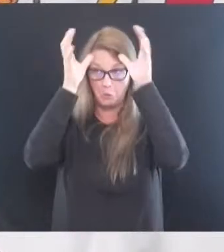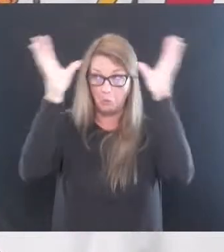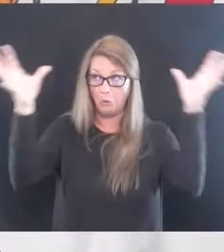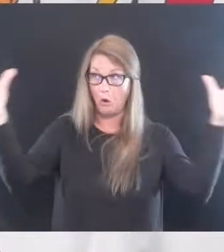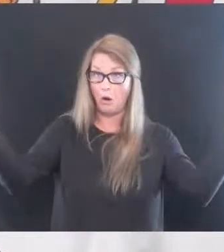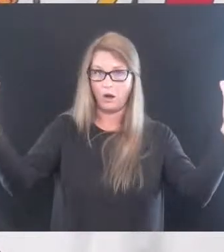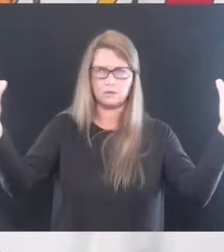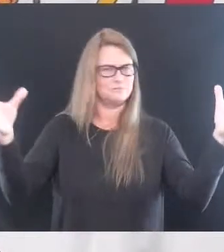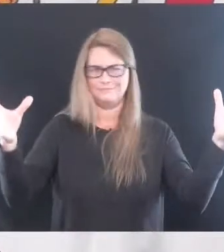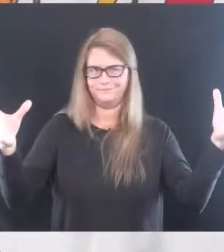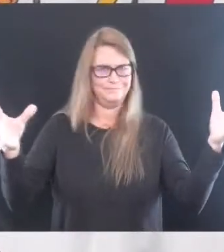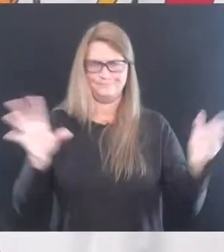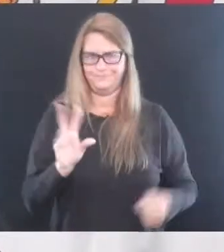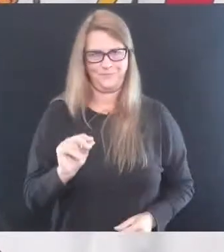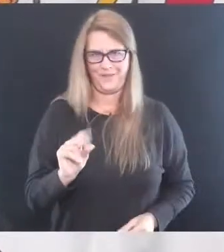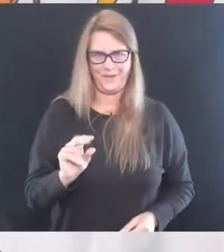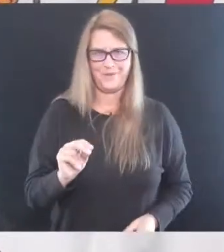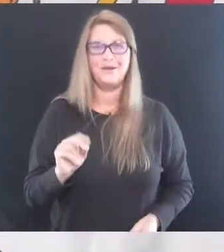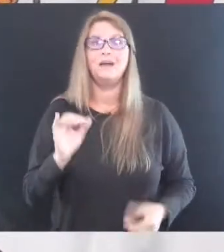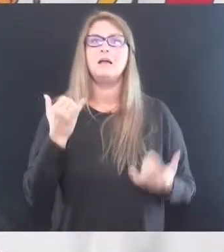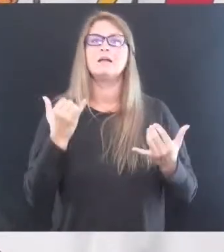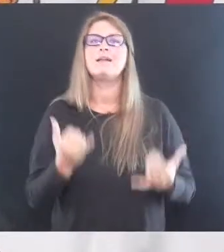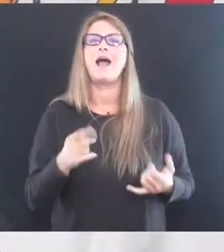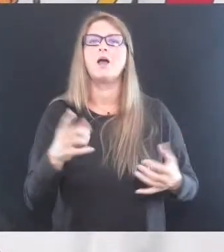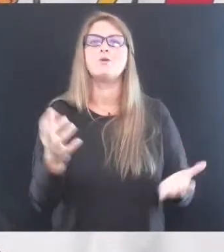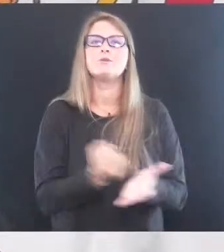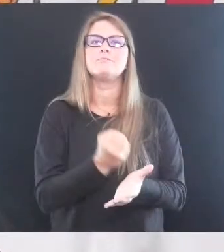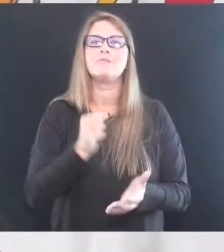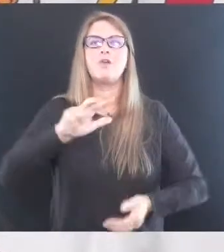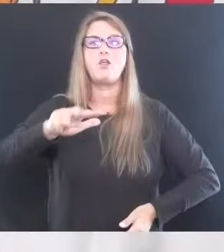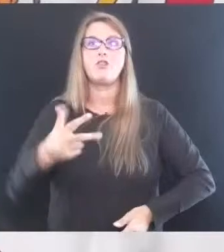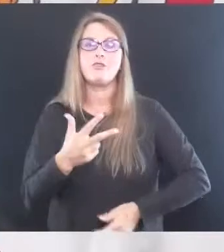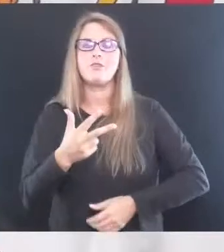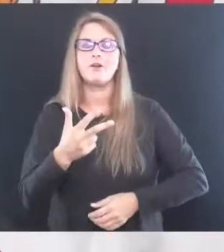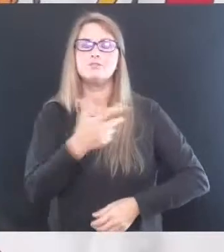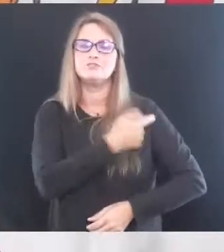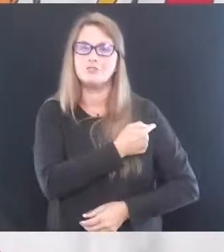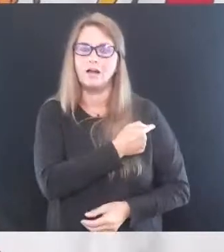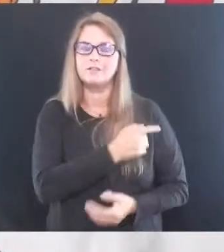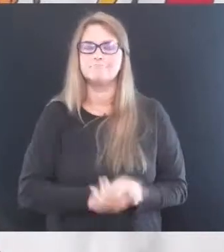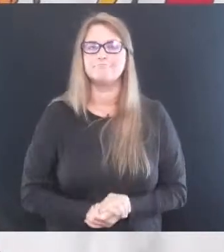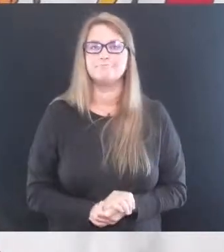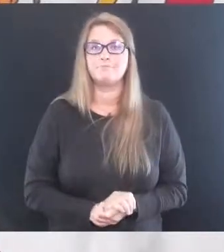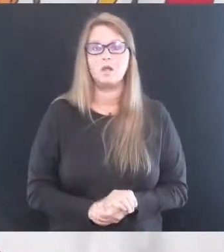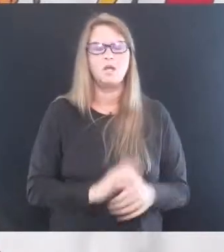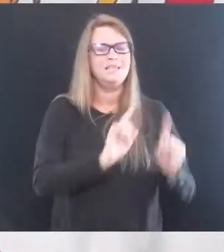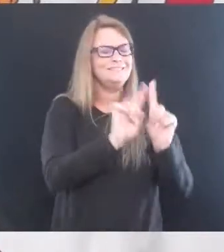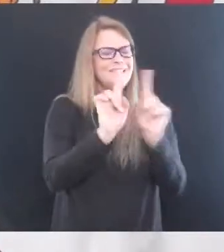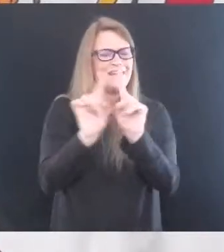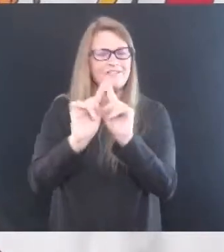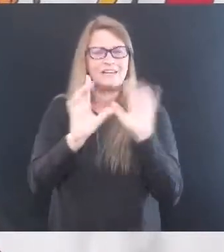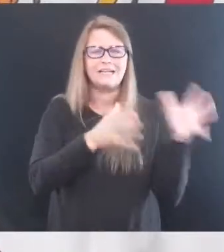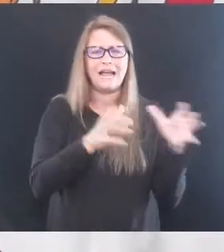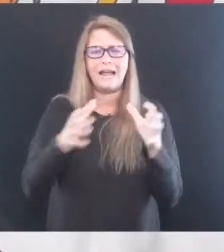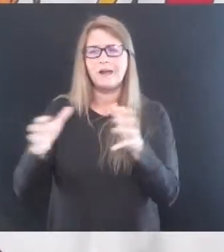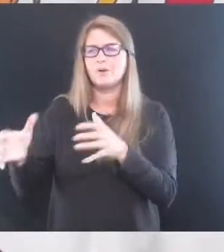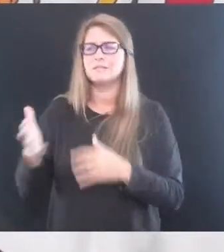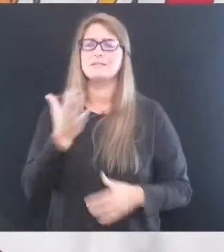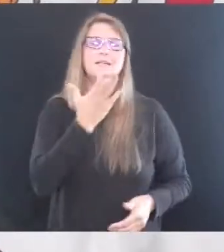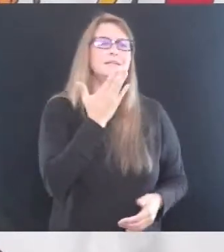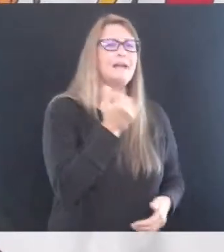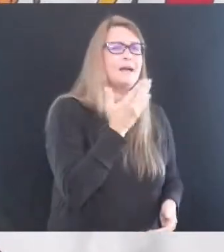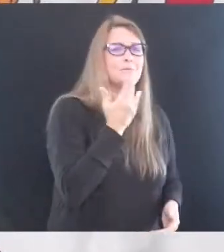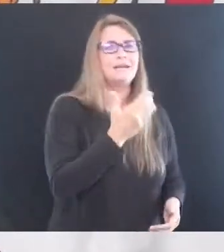get-go, now you're eligible to take the booster shot. Now, there's all kinds of categories. There's diabetes and